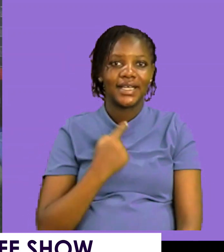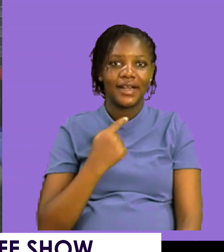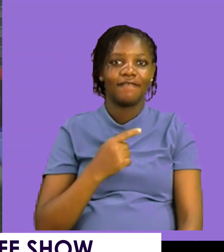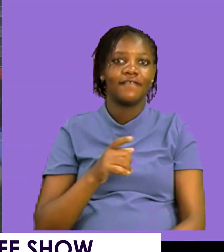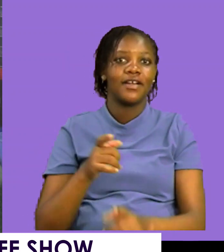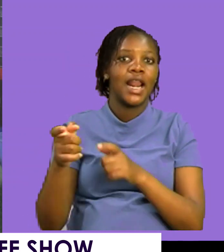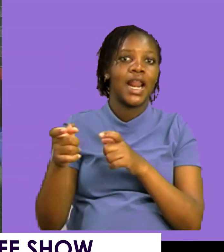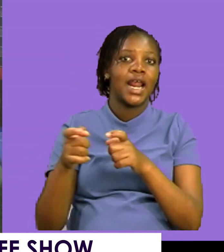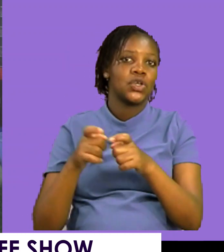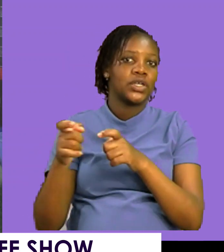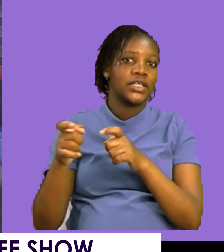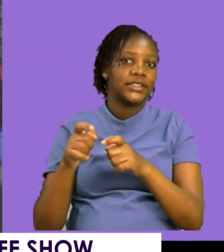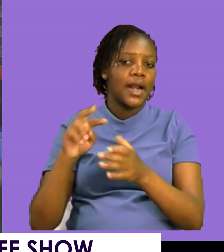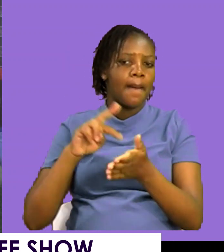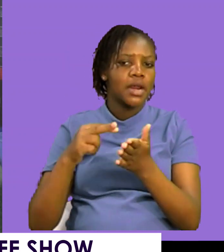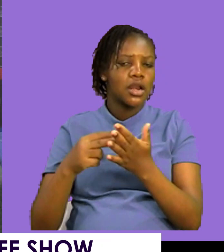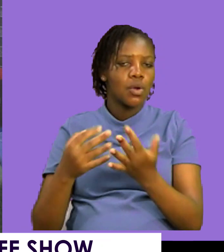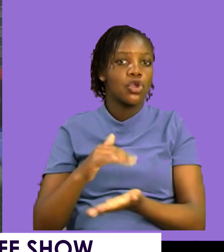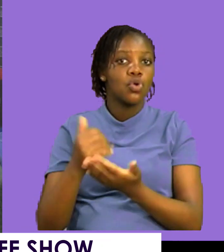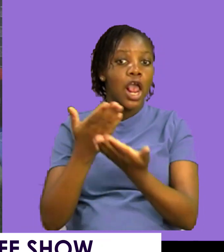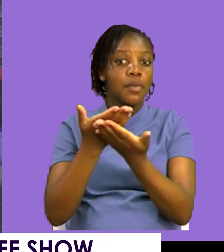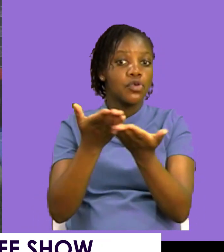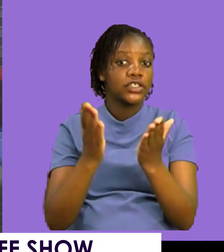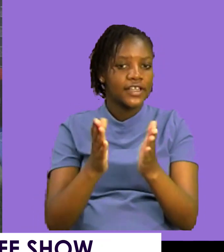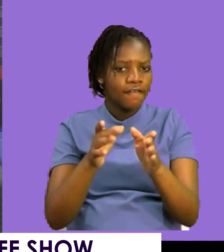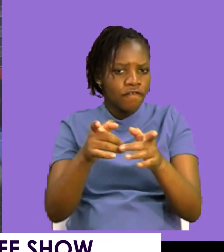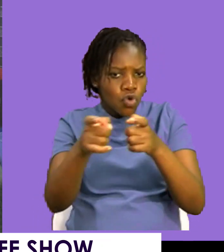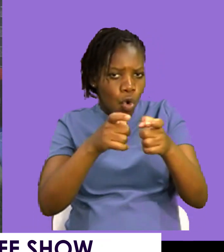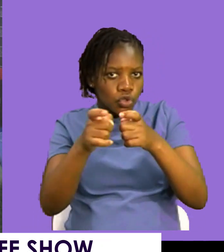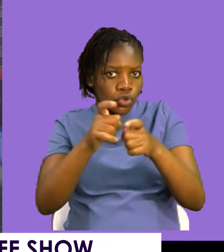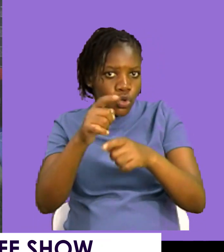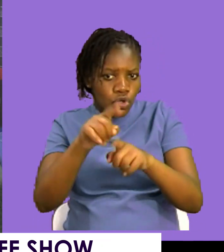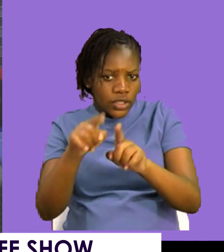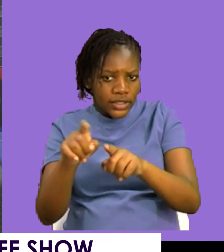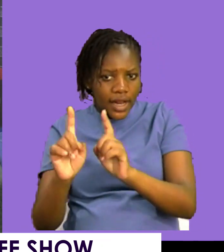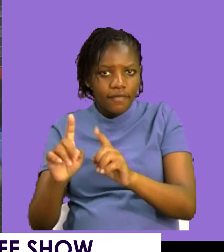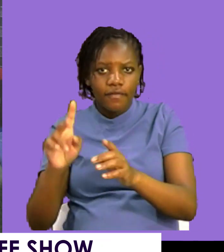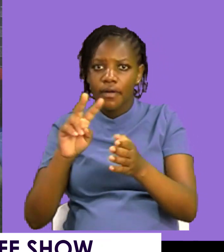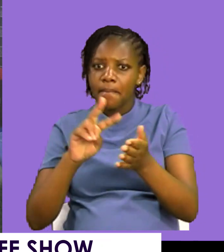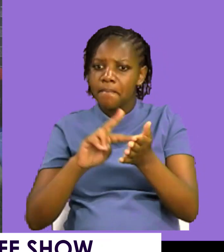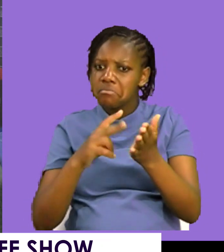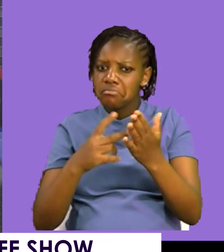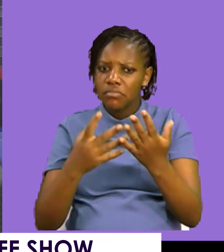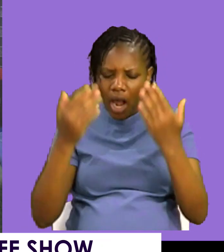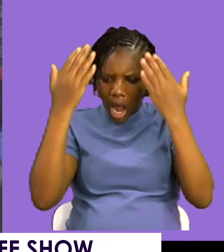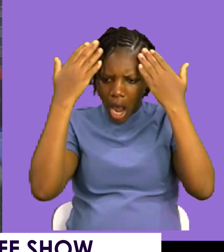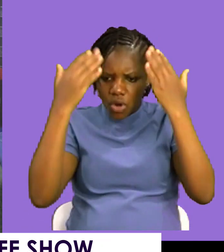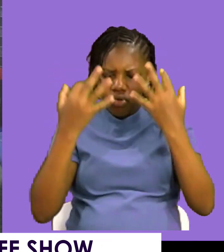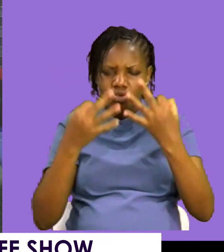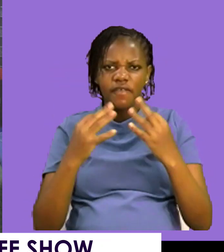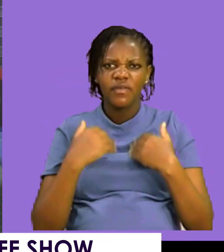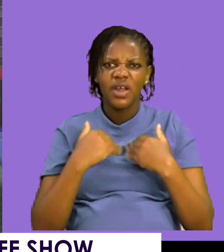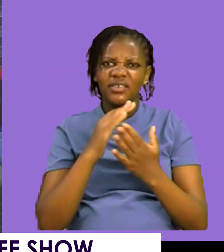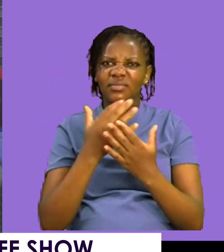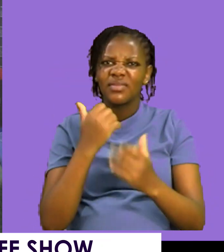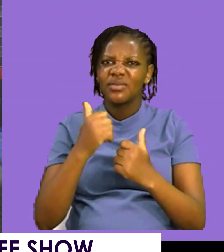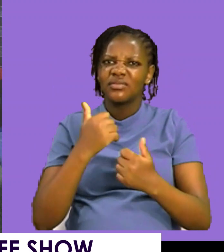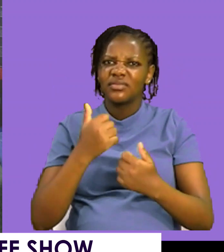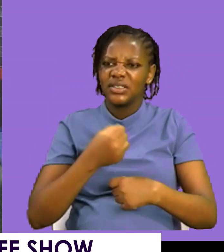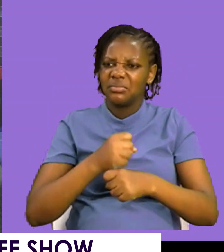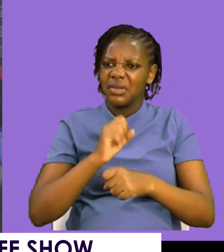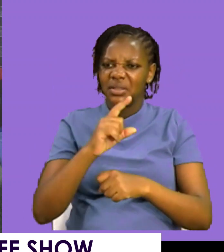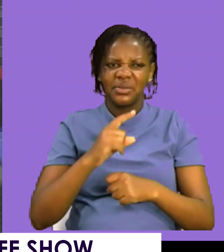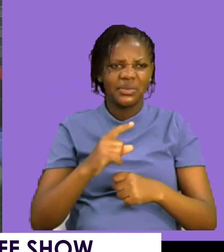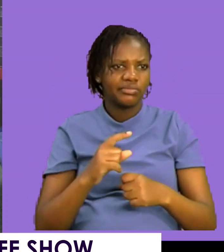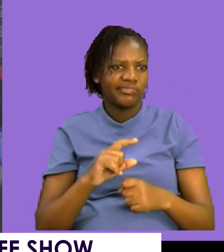self-regulated. You help yourself to control yourself. I don't know if there are things that are making you anxious for